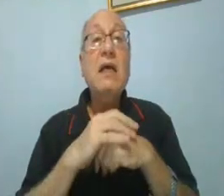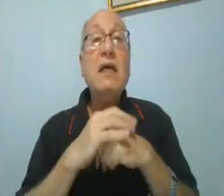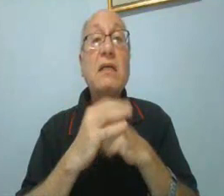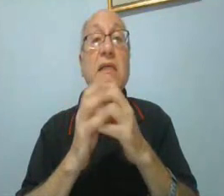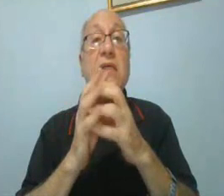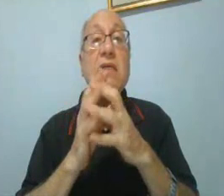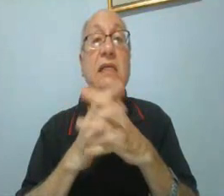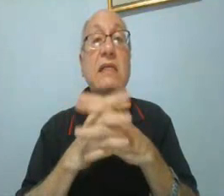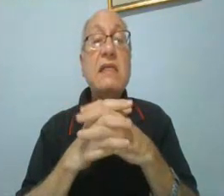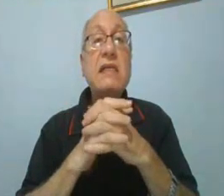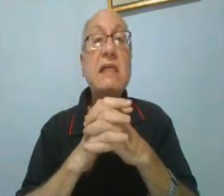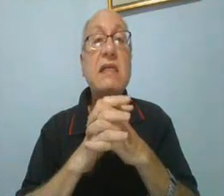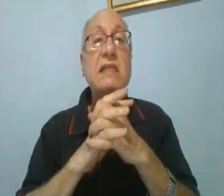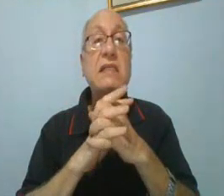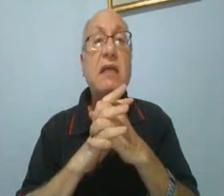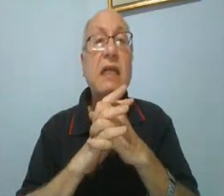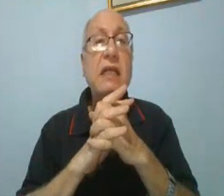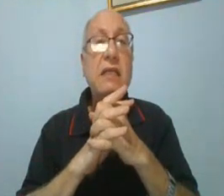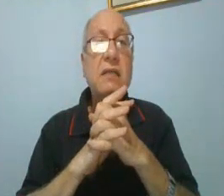like